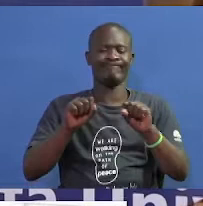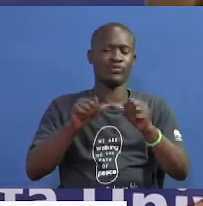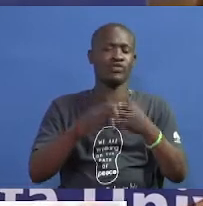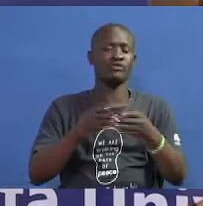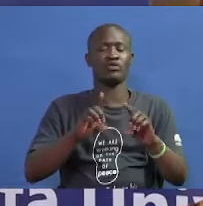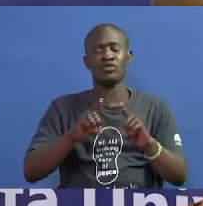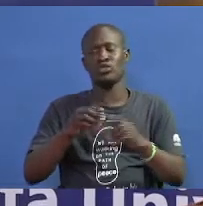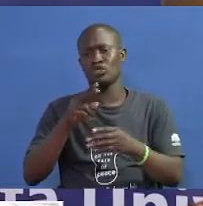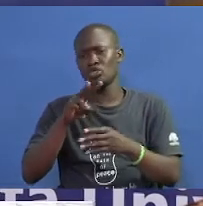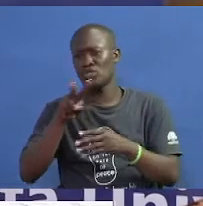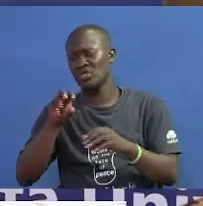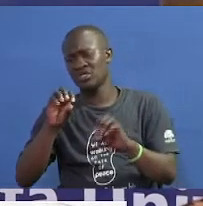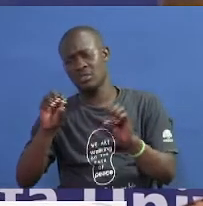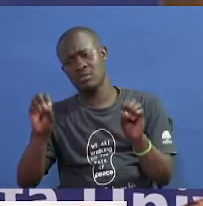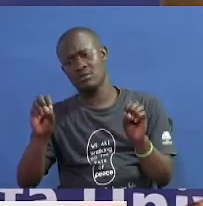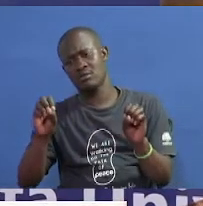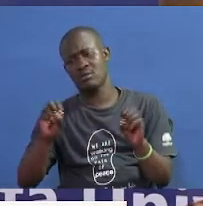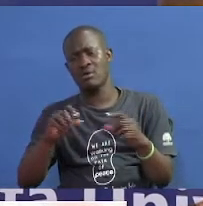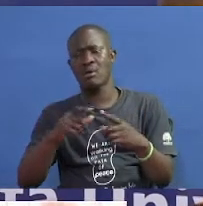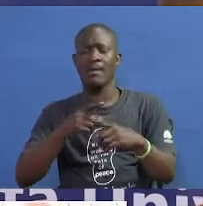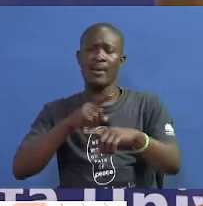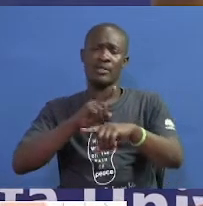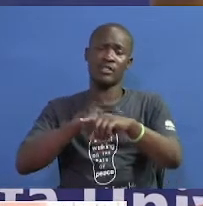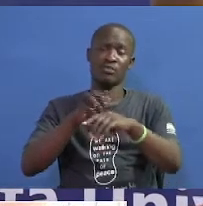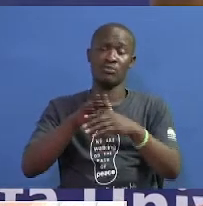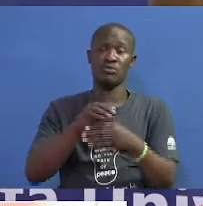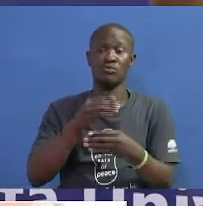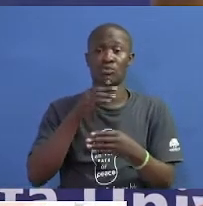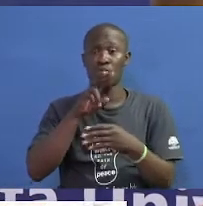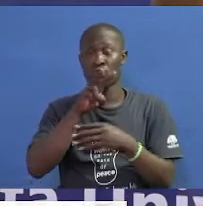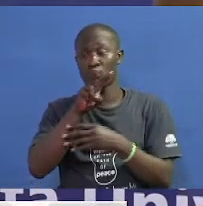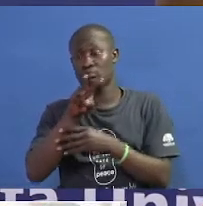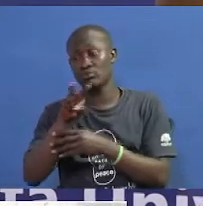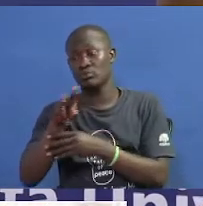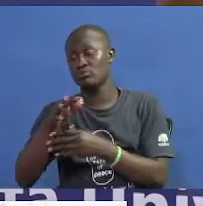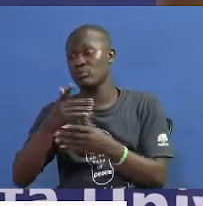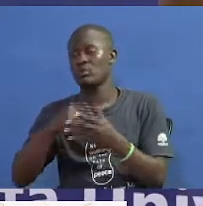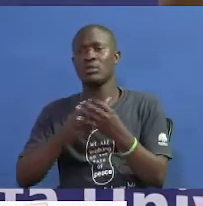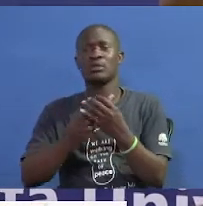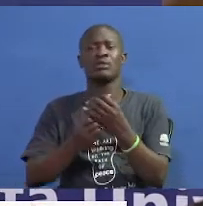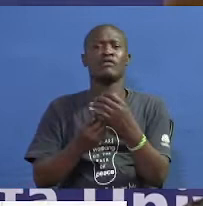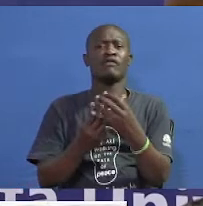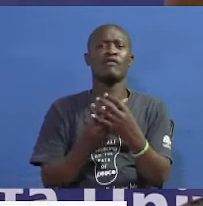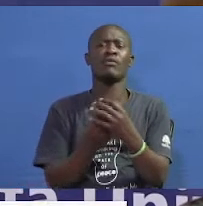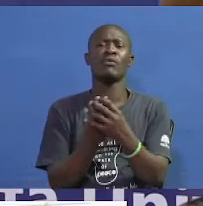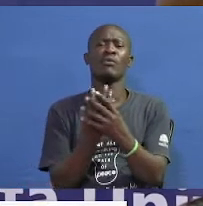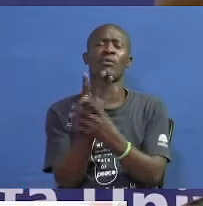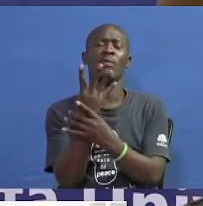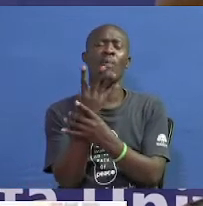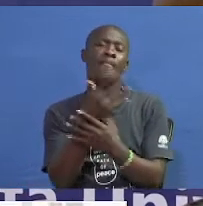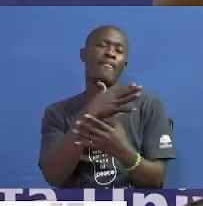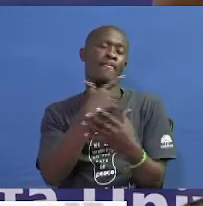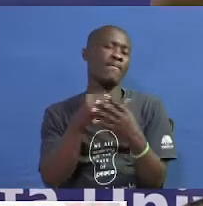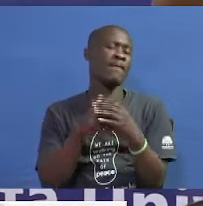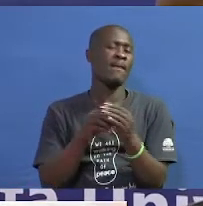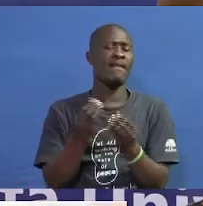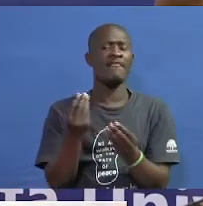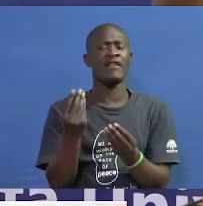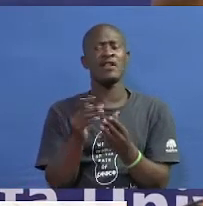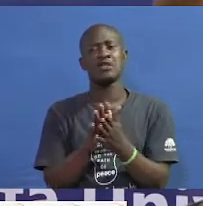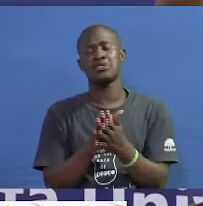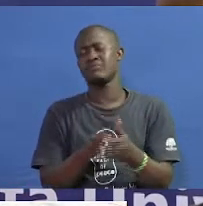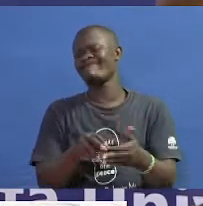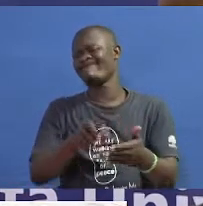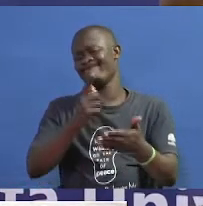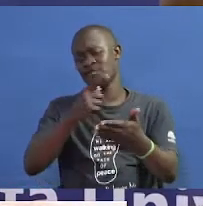to see, rather, when you observe the fetus growing and all those factors that lead to the